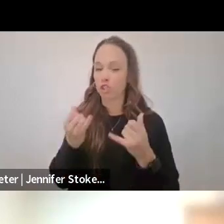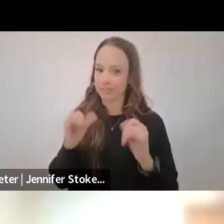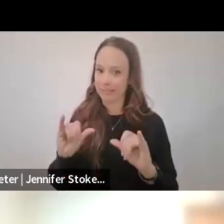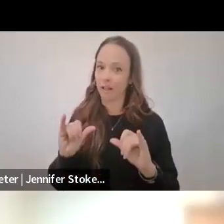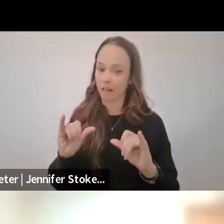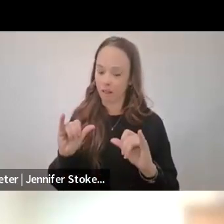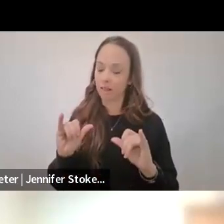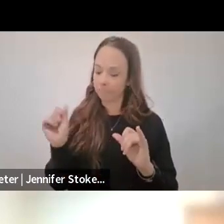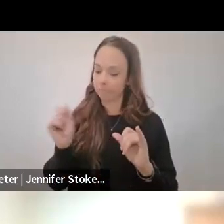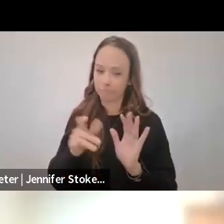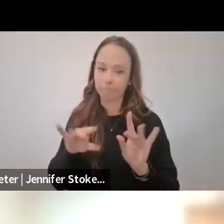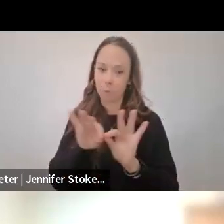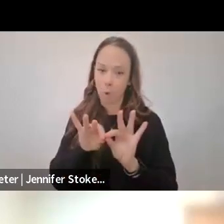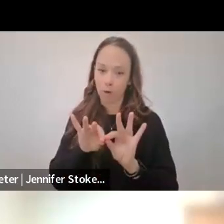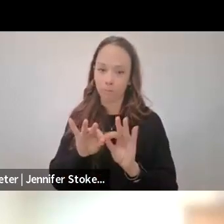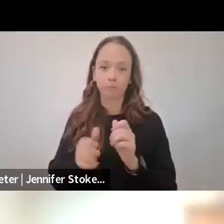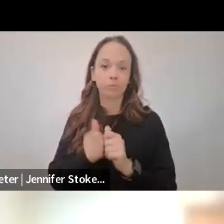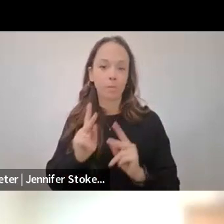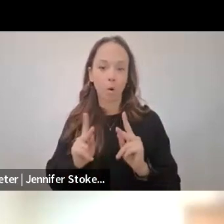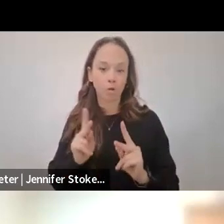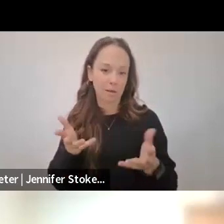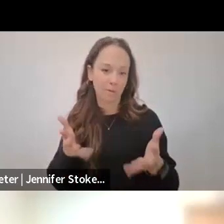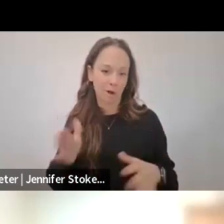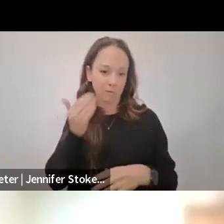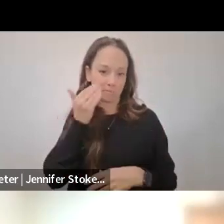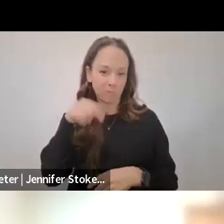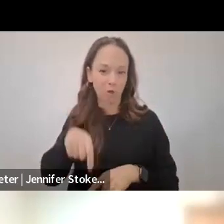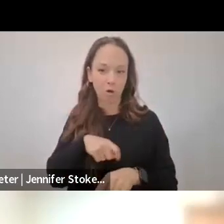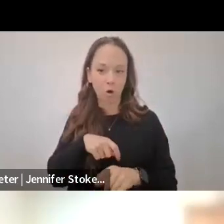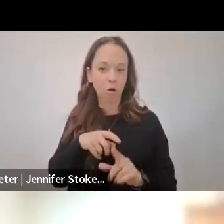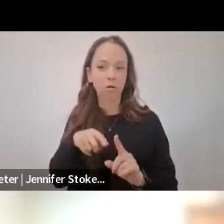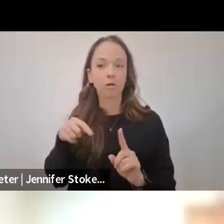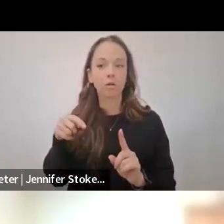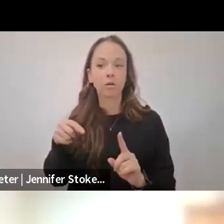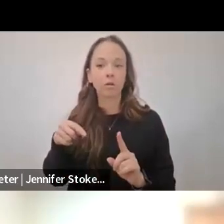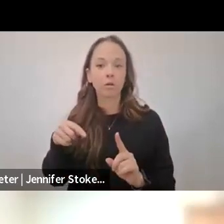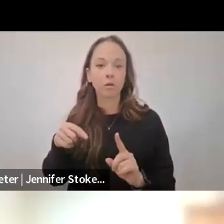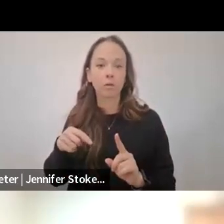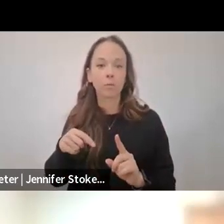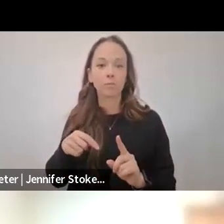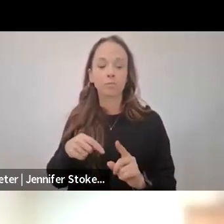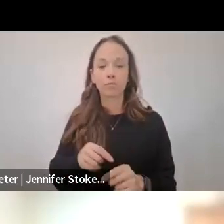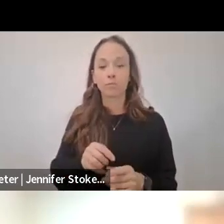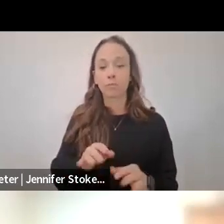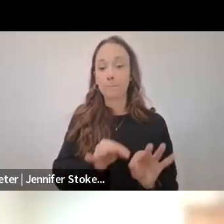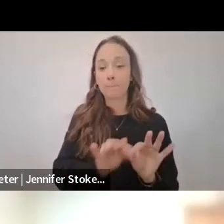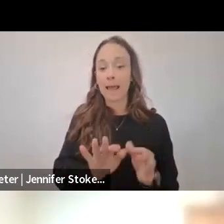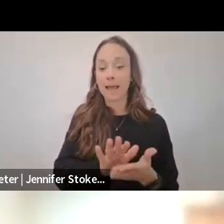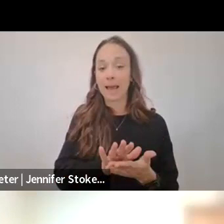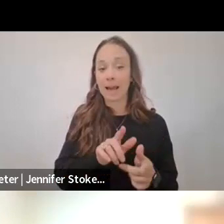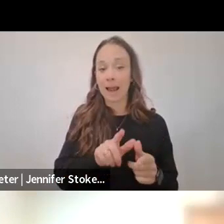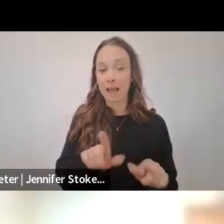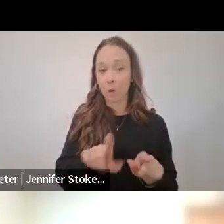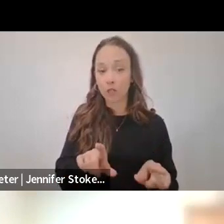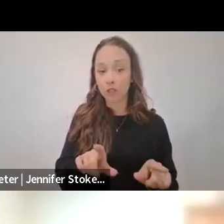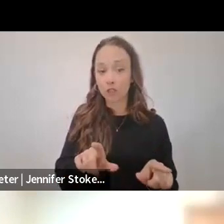think most people on the call will understand, there's plain language, and then there's the